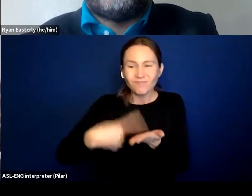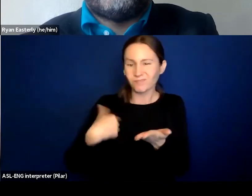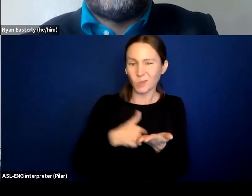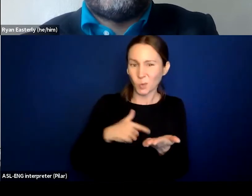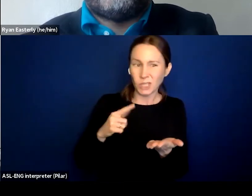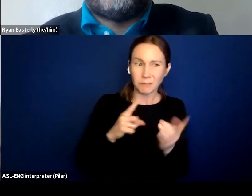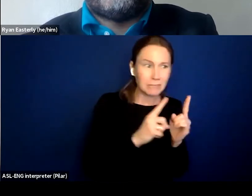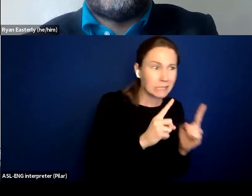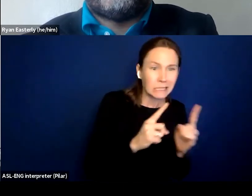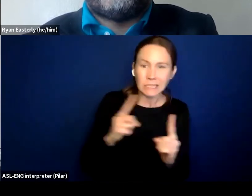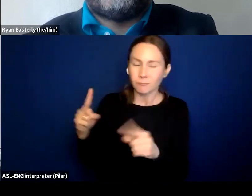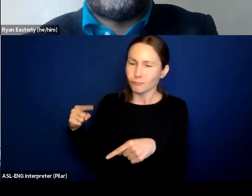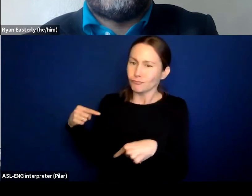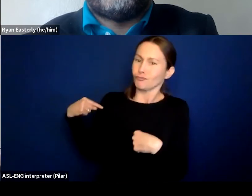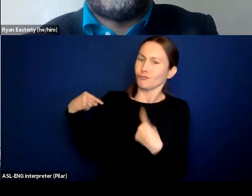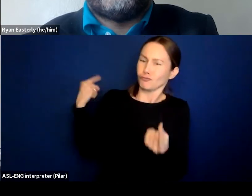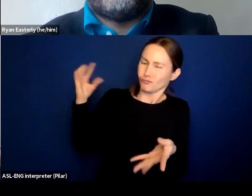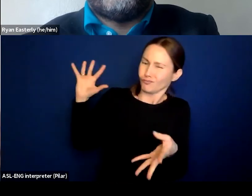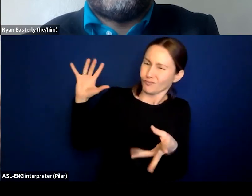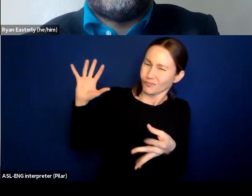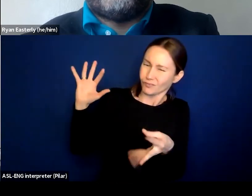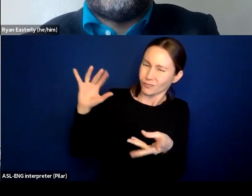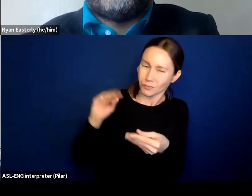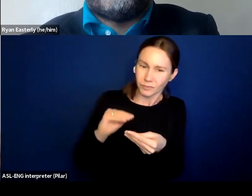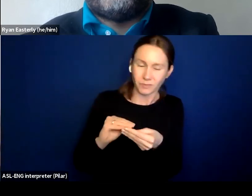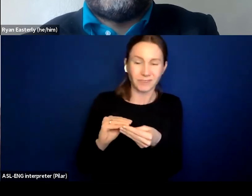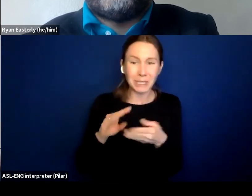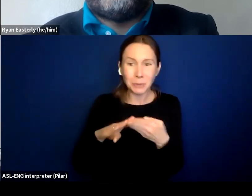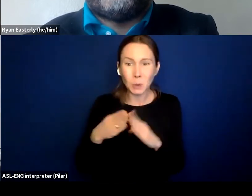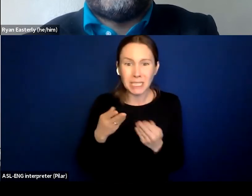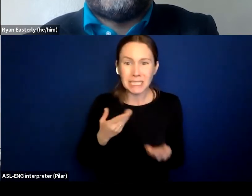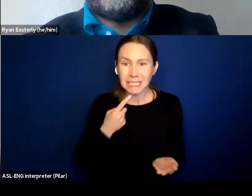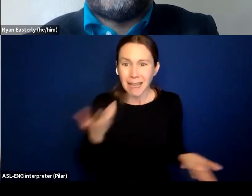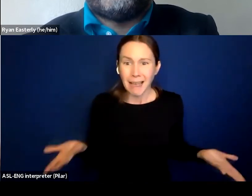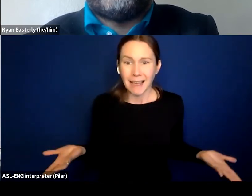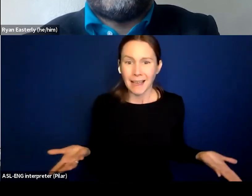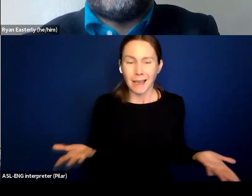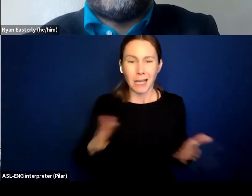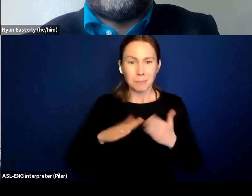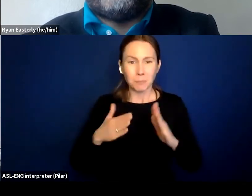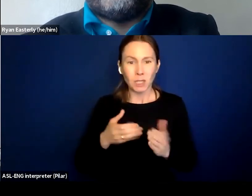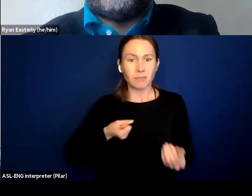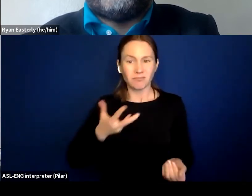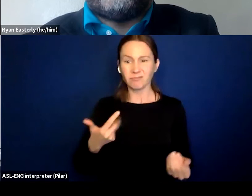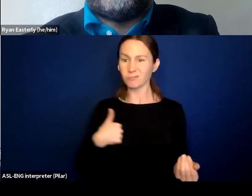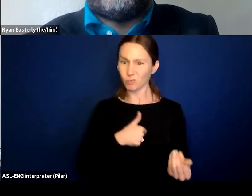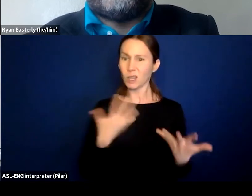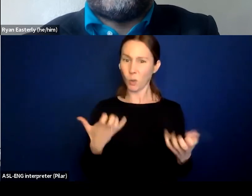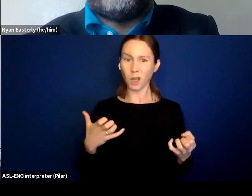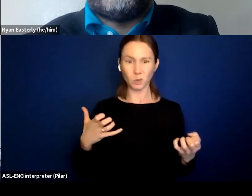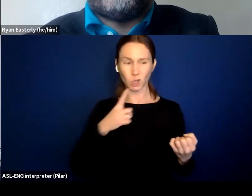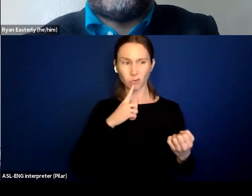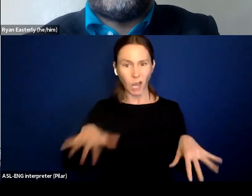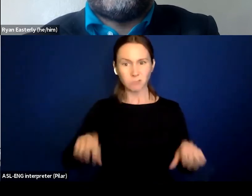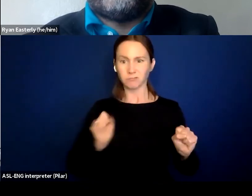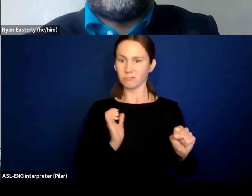with people in our community who are saying, you know, we want to throw our own party.